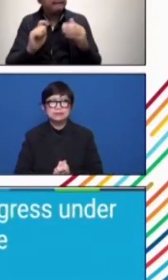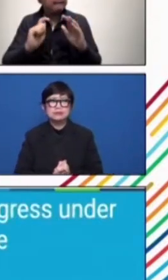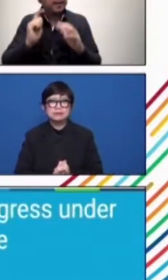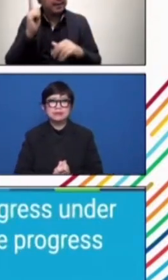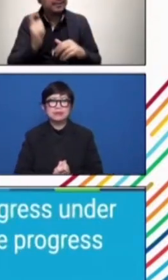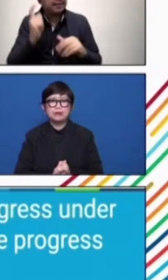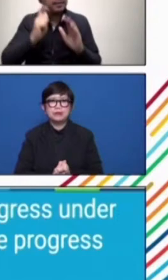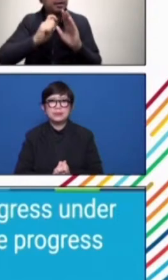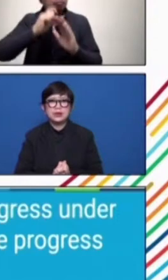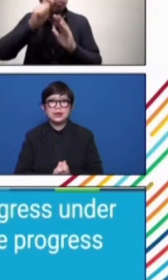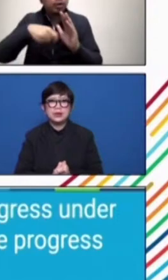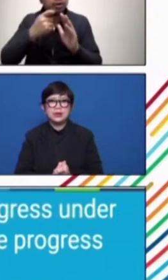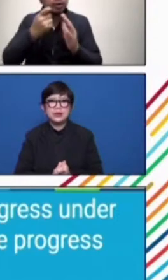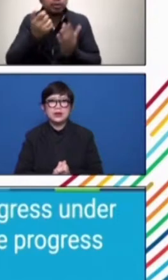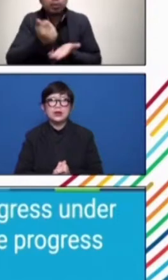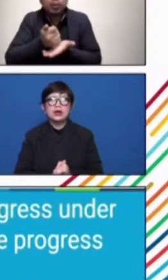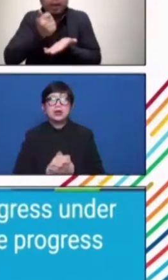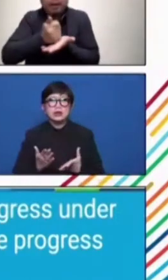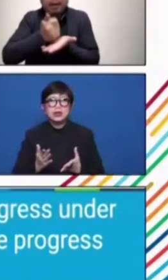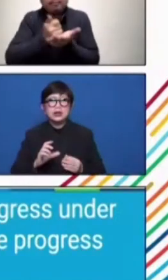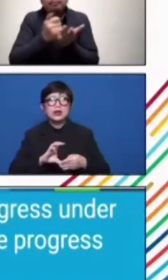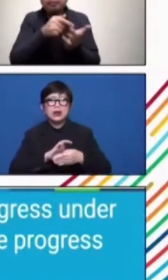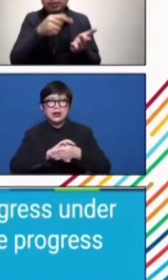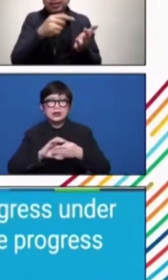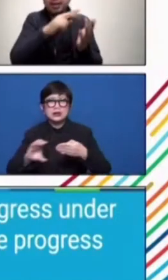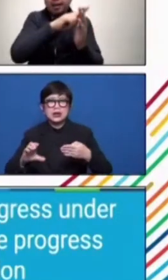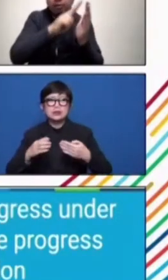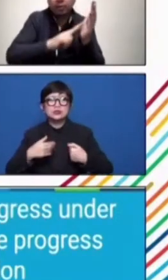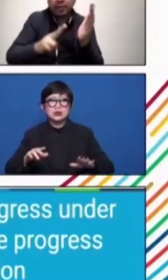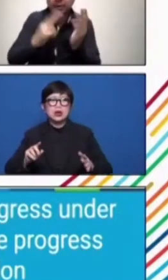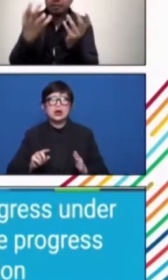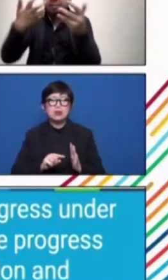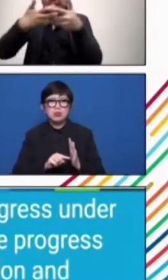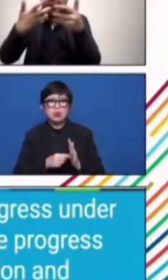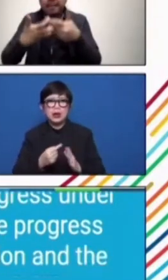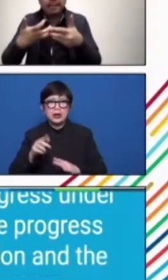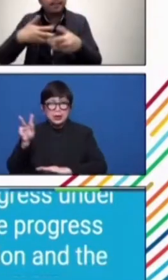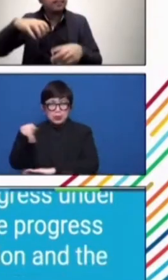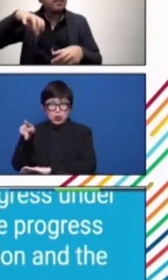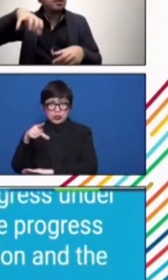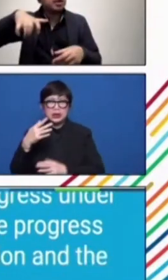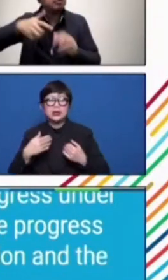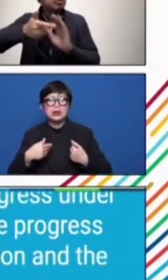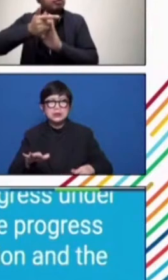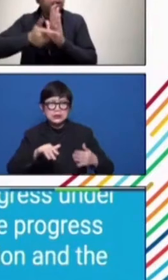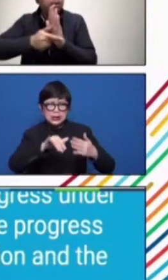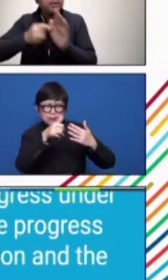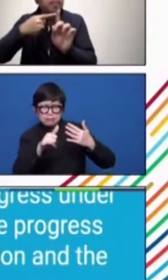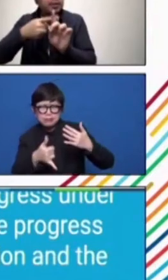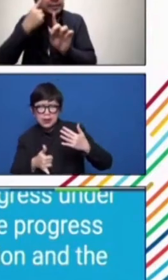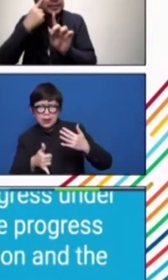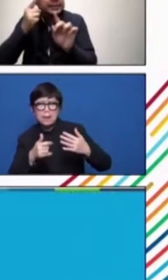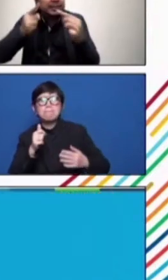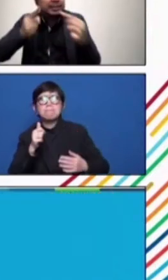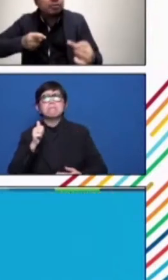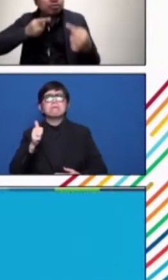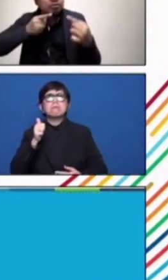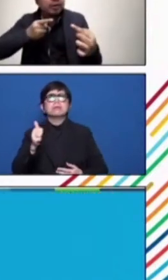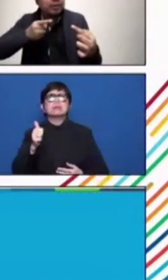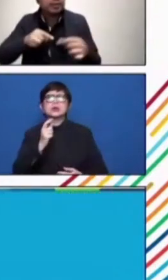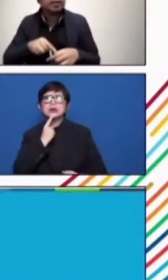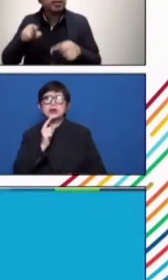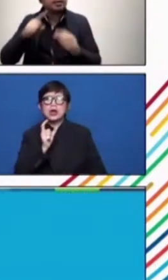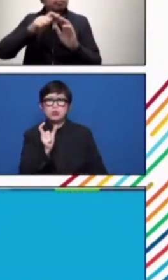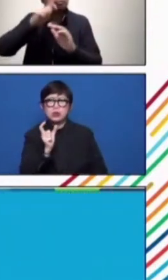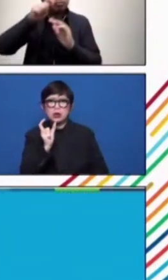the harmonization of national laws with the convention and the challenges that still remain that project included the preparation of